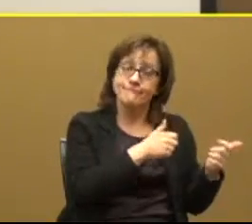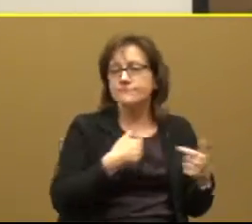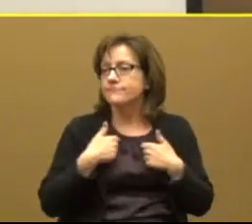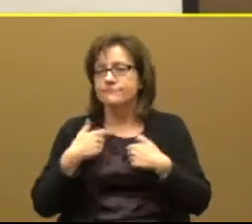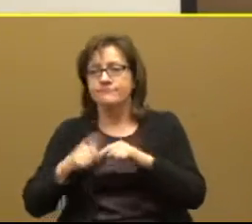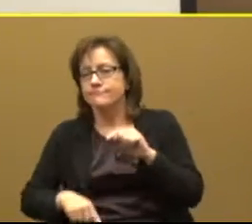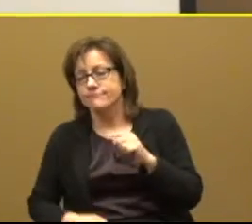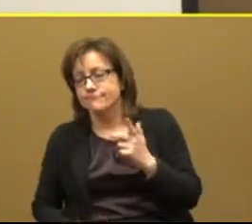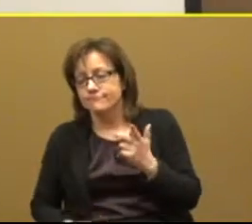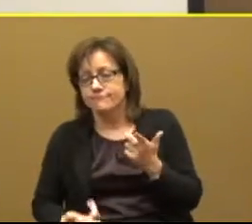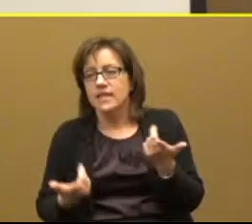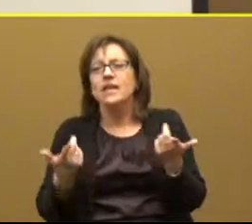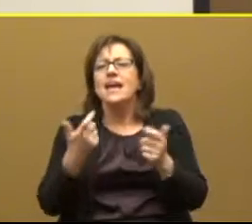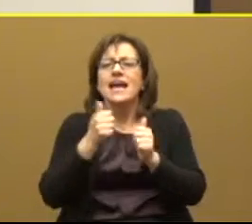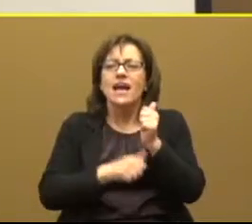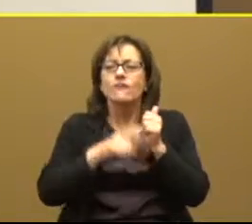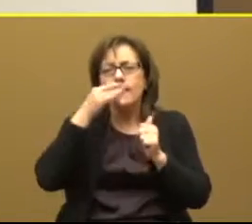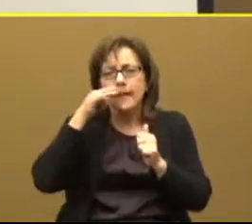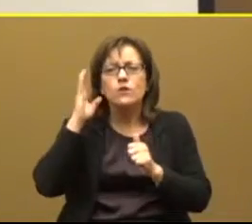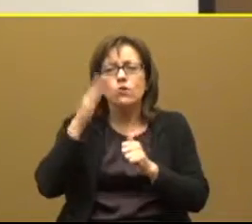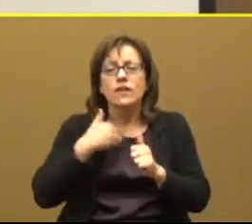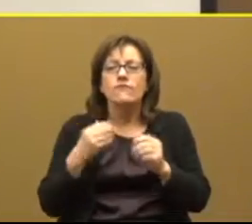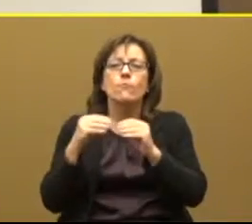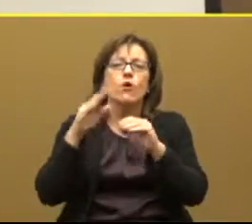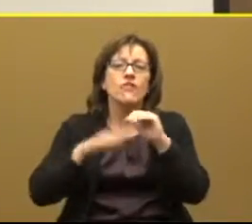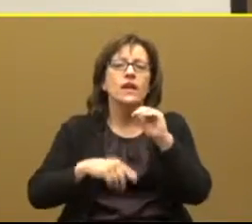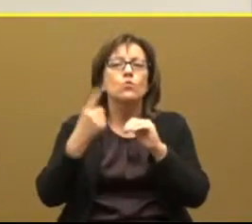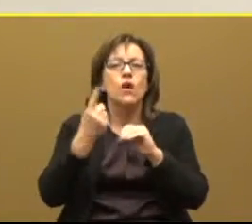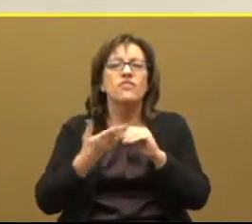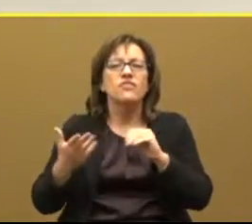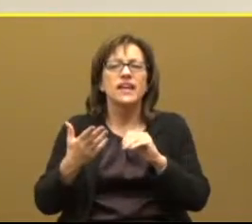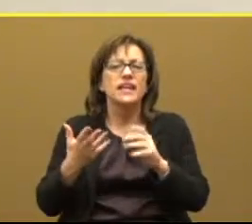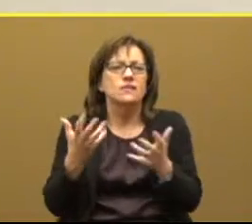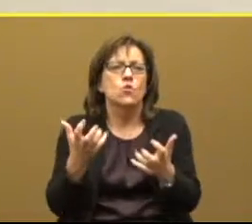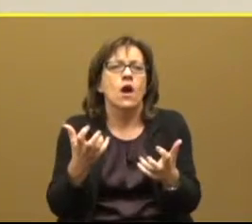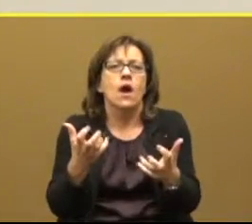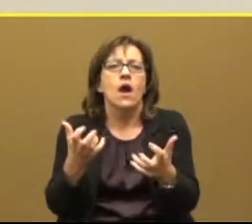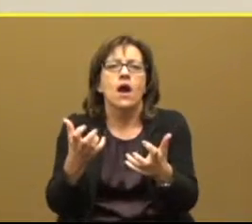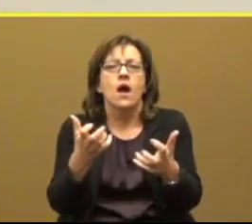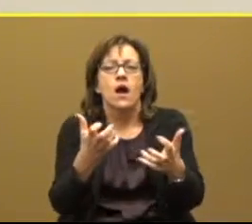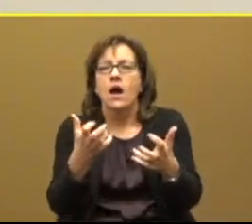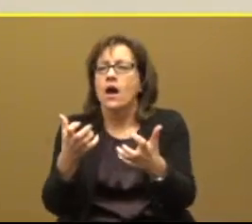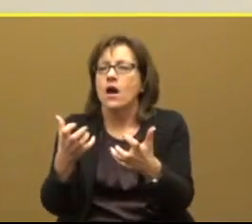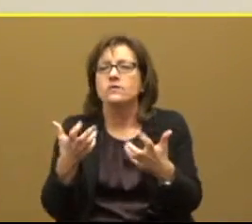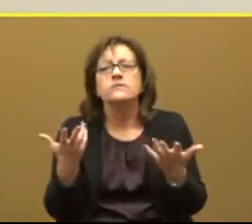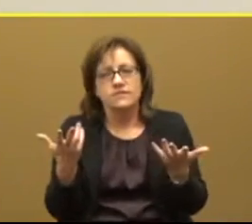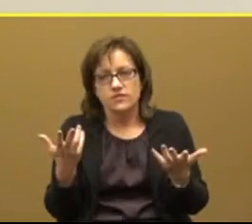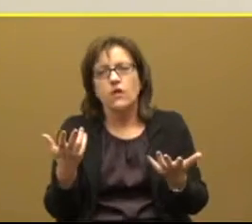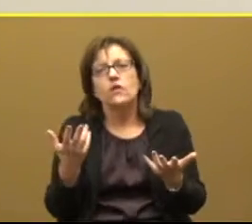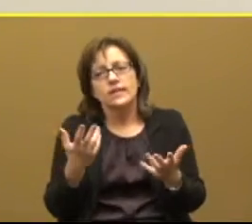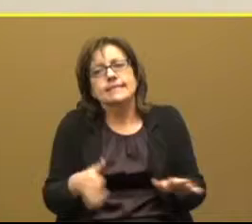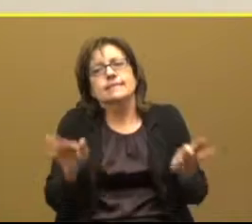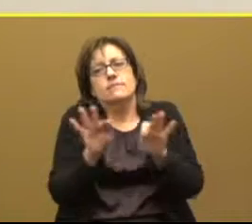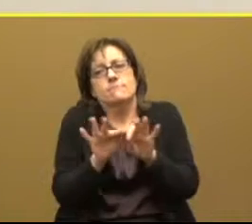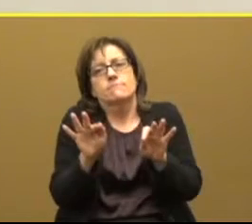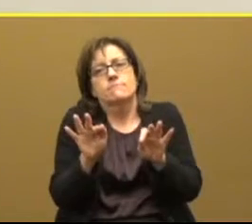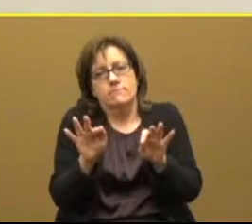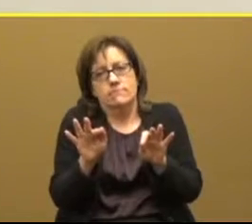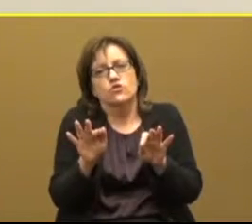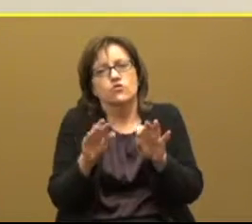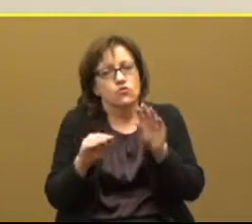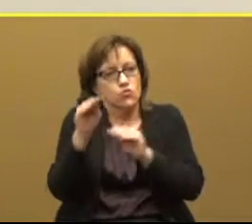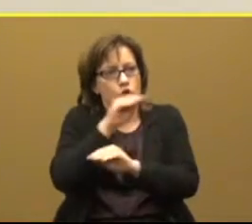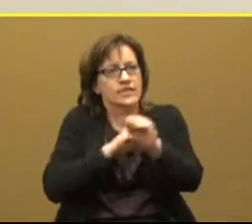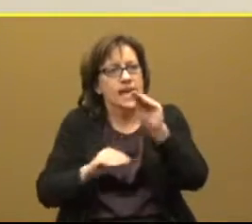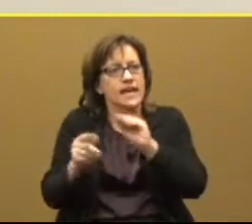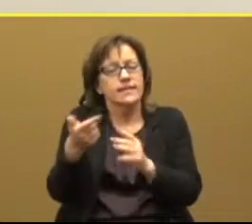that. Every kid is going to have more than one reinforcer. And it's very important to rotate